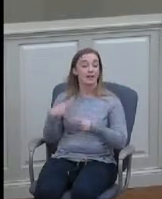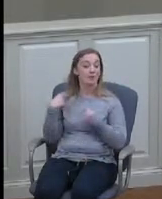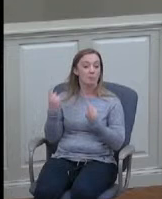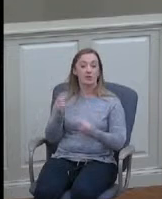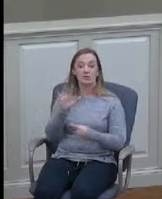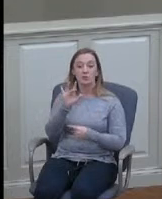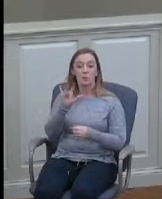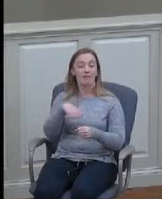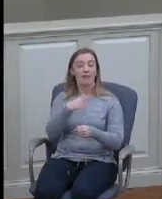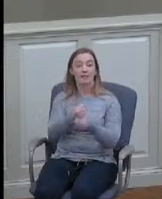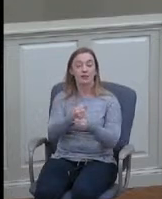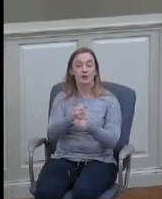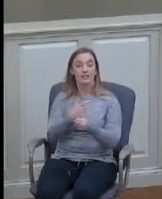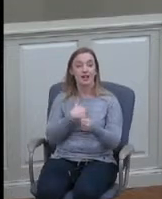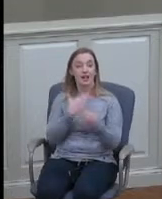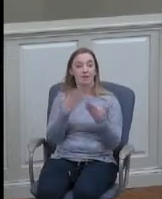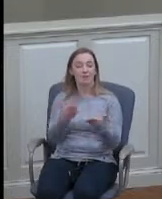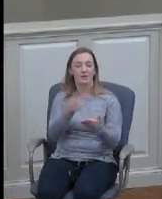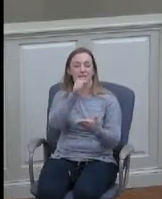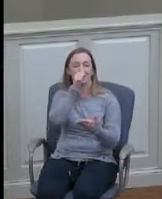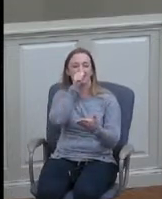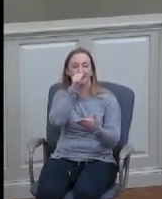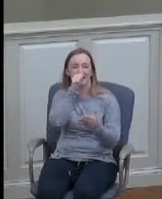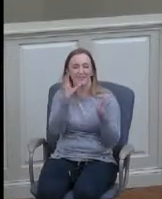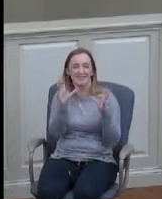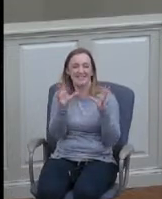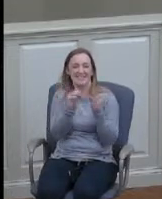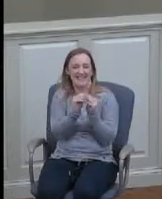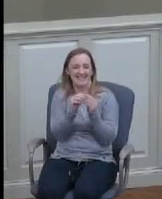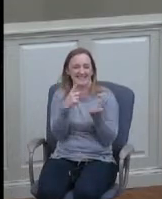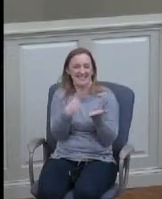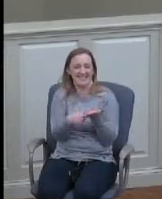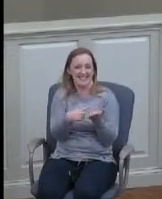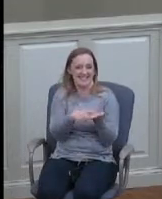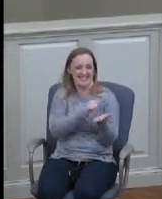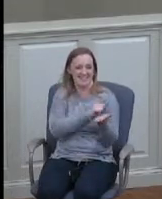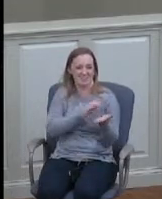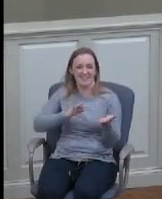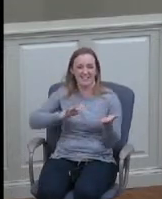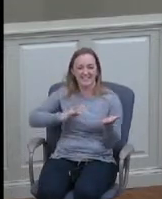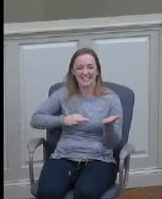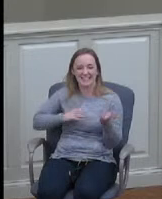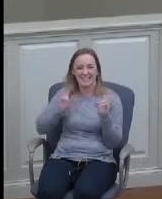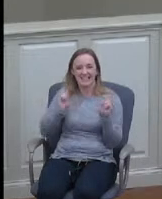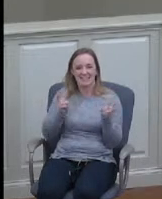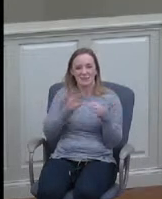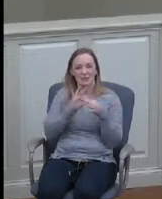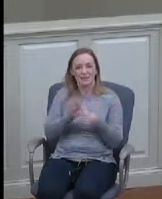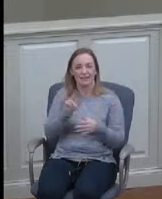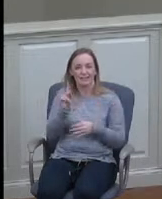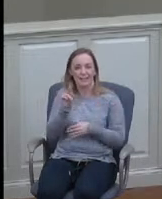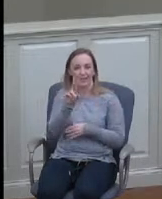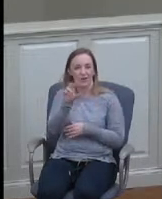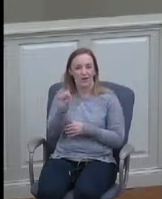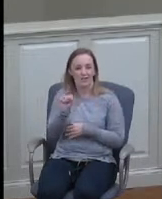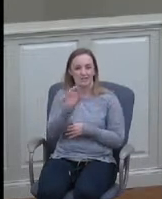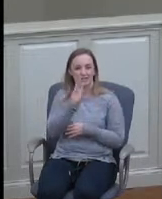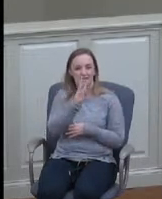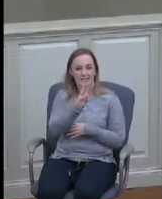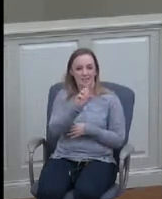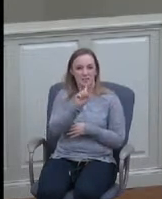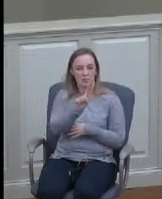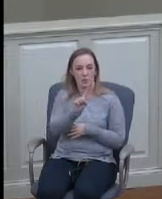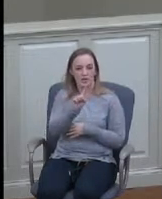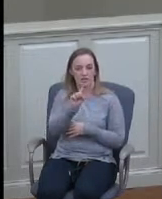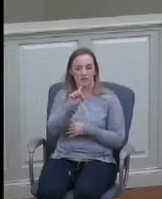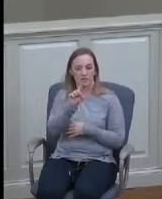years, I motion to go into executive session to discuss personnel matters pursuant to KRS